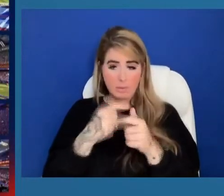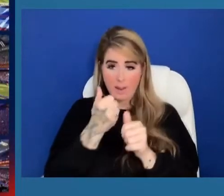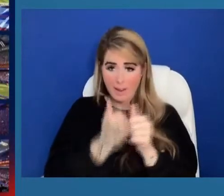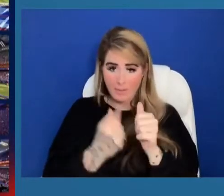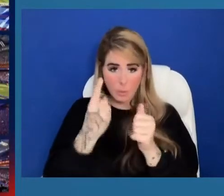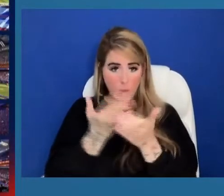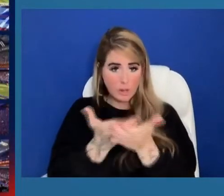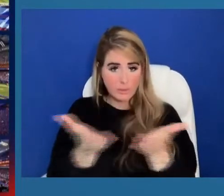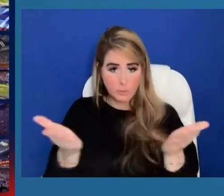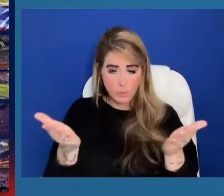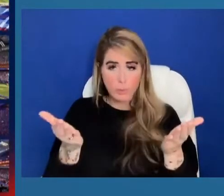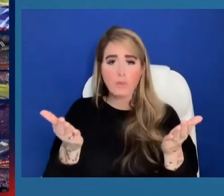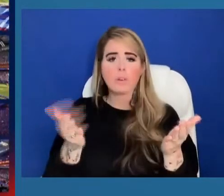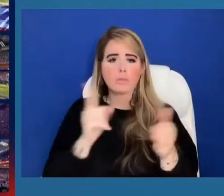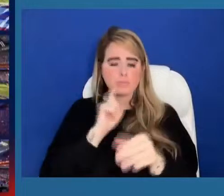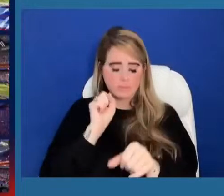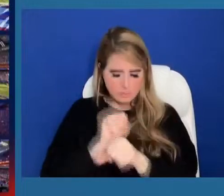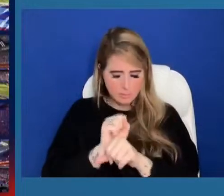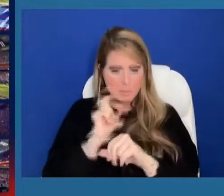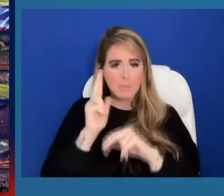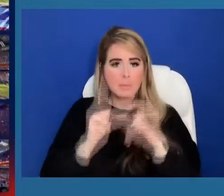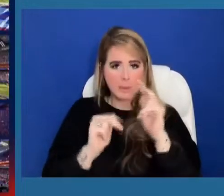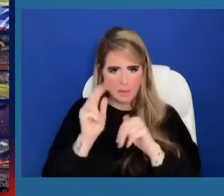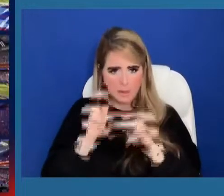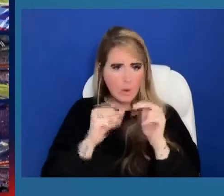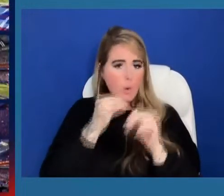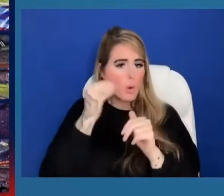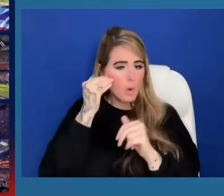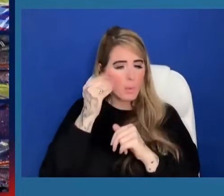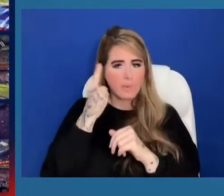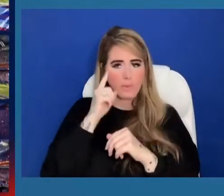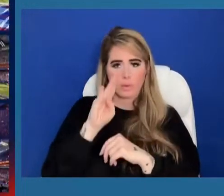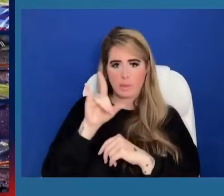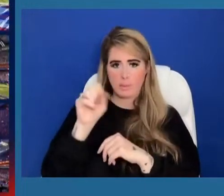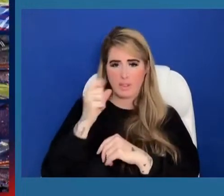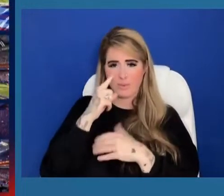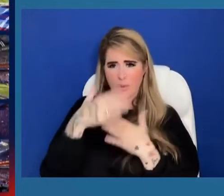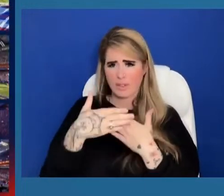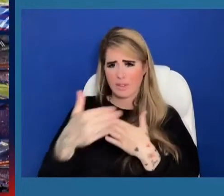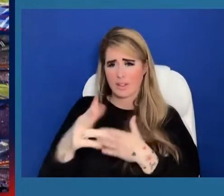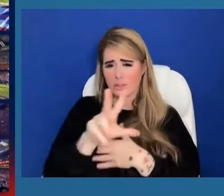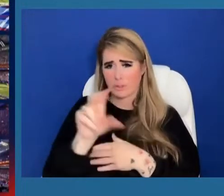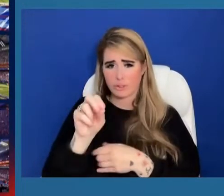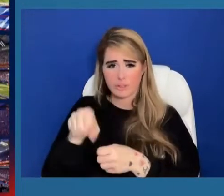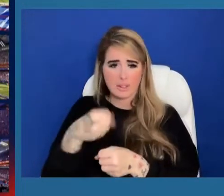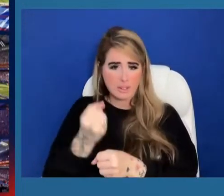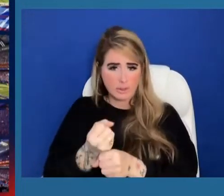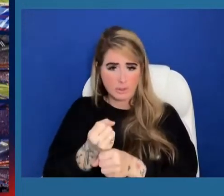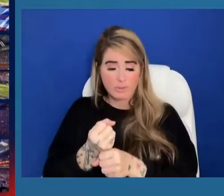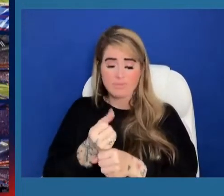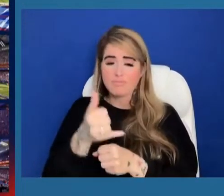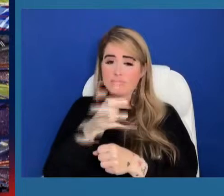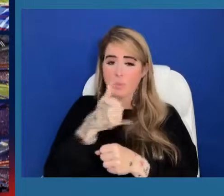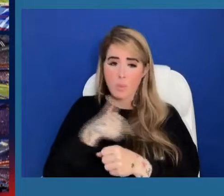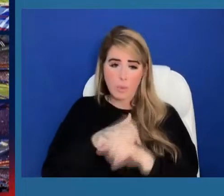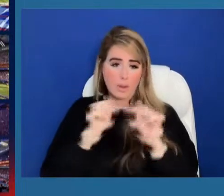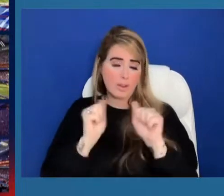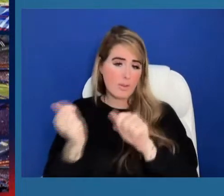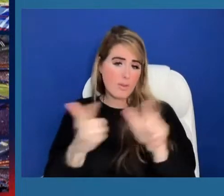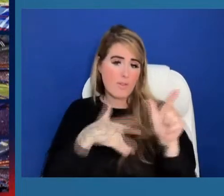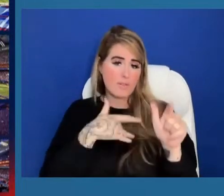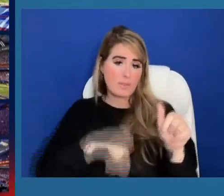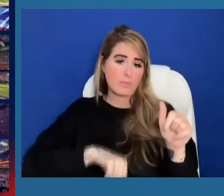there is building the home of the Buffalo Bills for the next 30 years, and it's something that we can all be proud